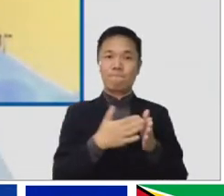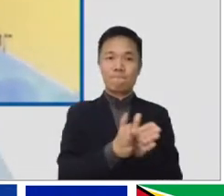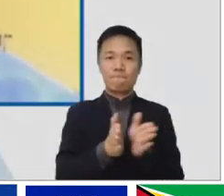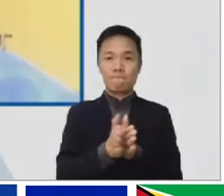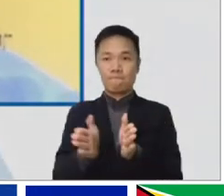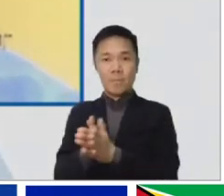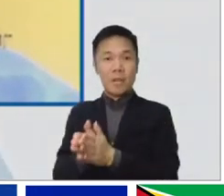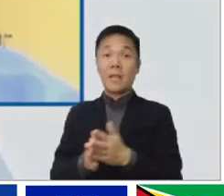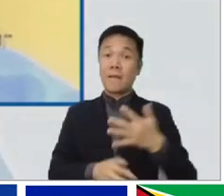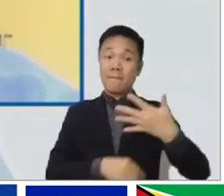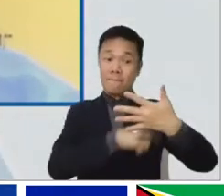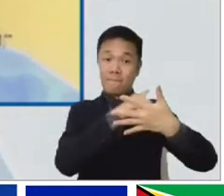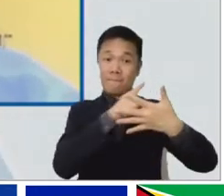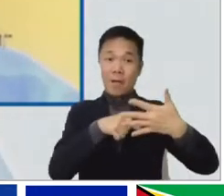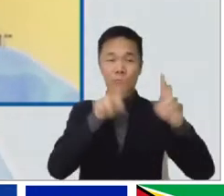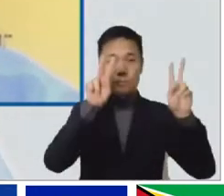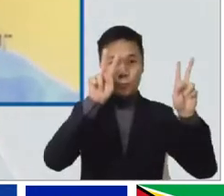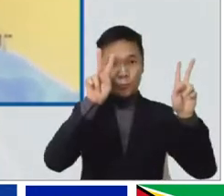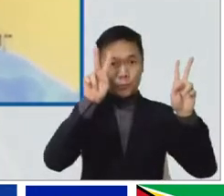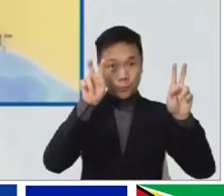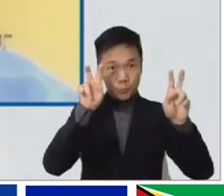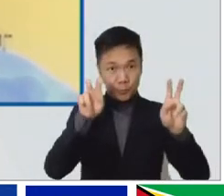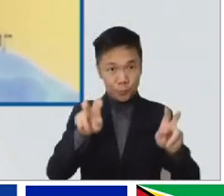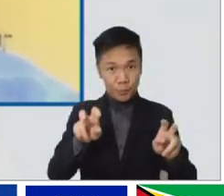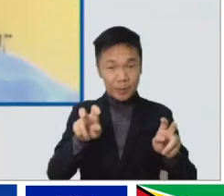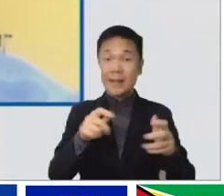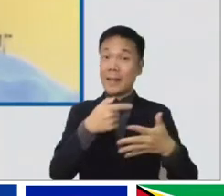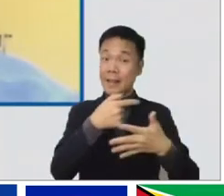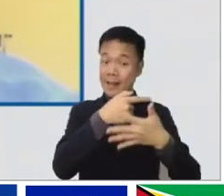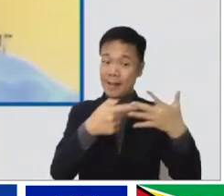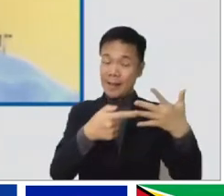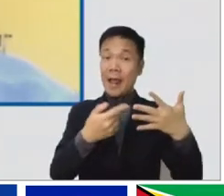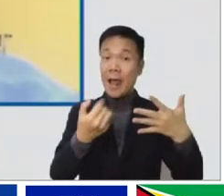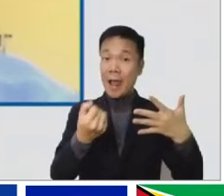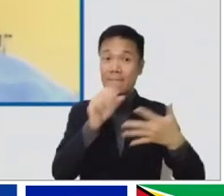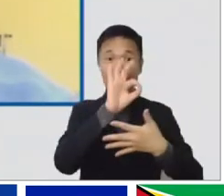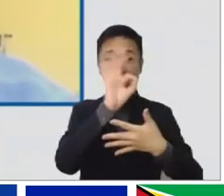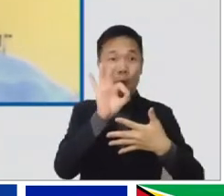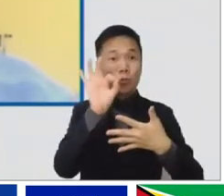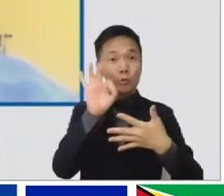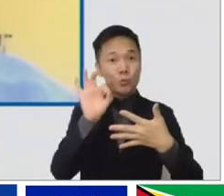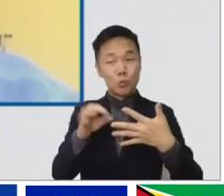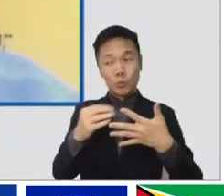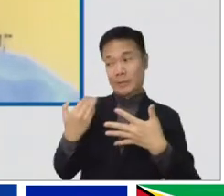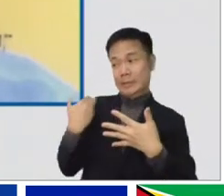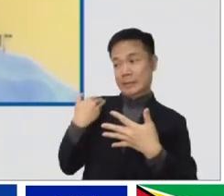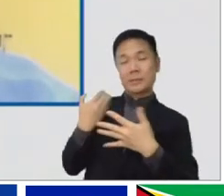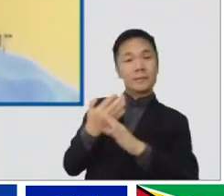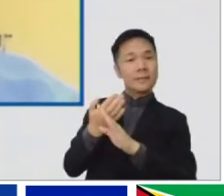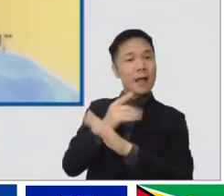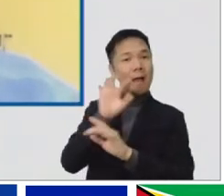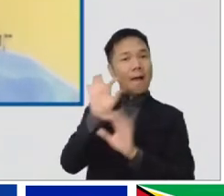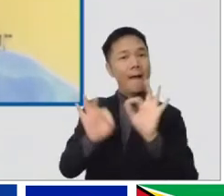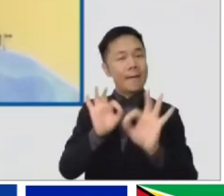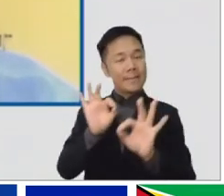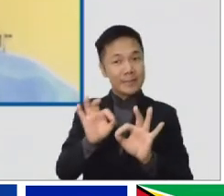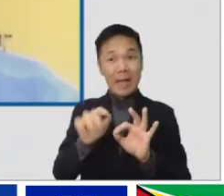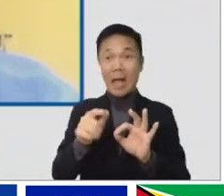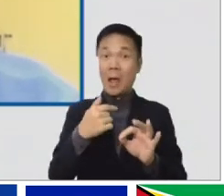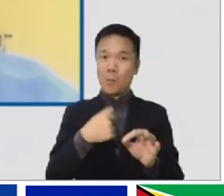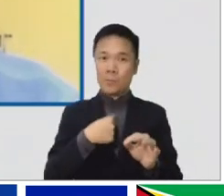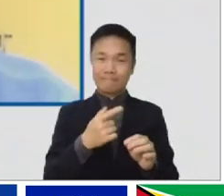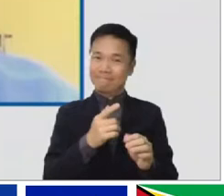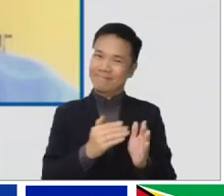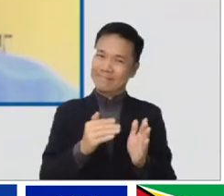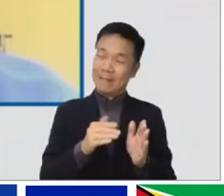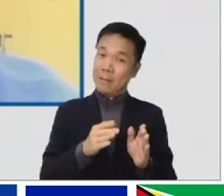talking about are guided by questions that were asked them previously, which I'm not going to repeat in the interest of time, but you will see from